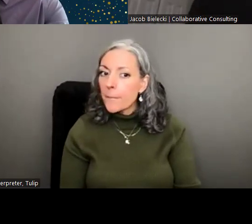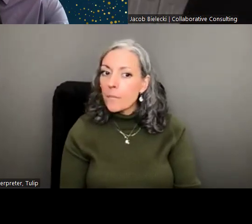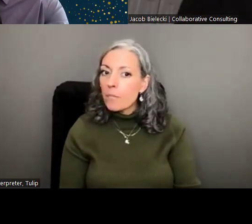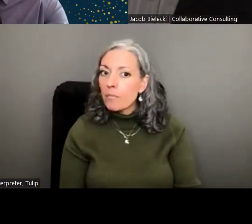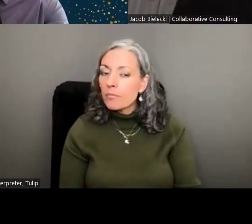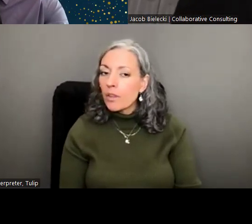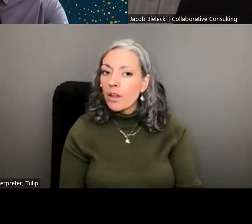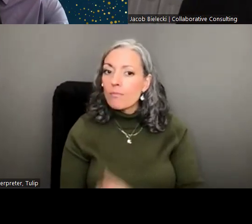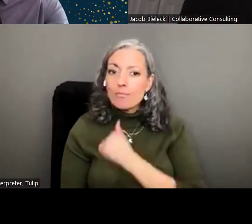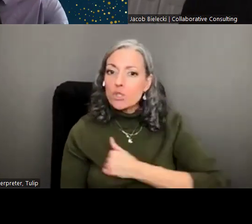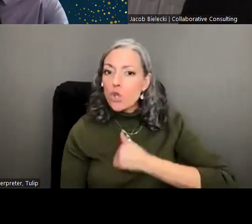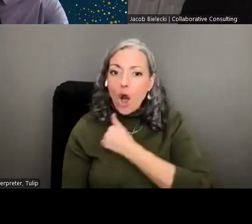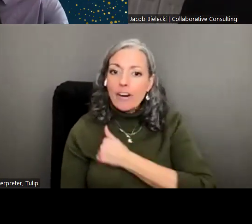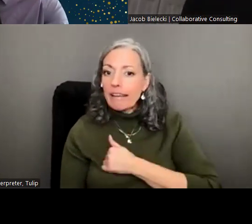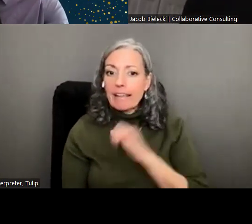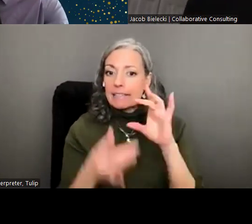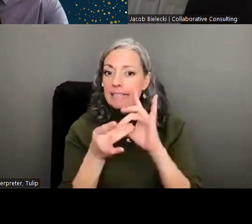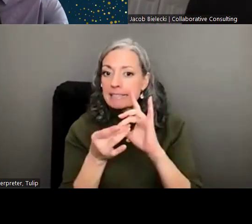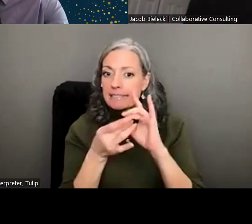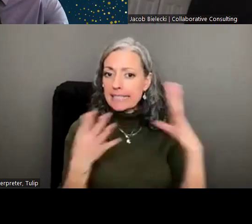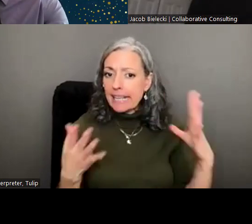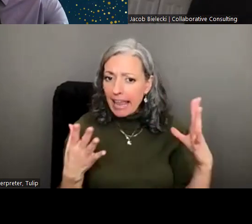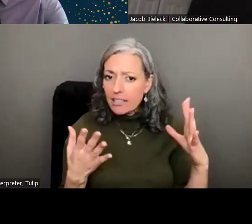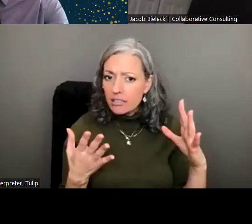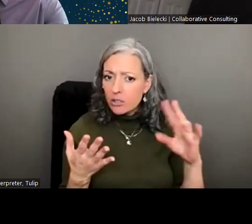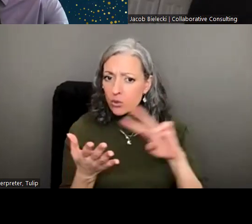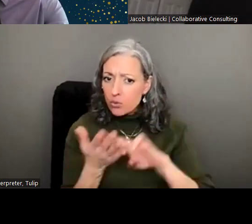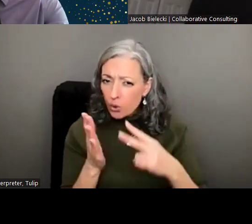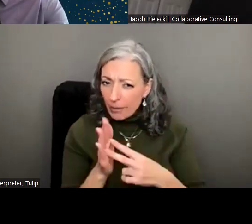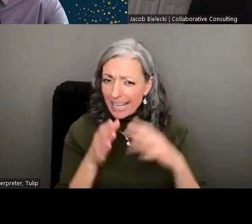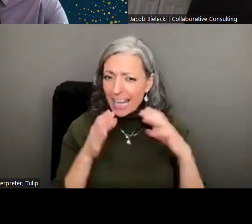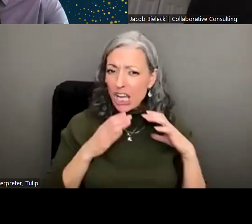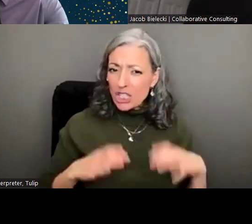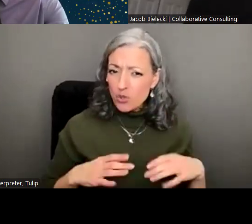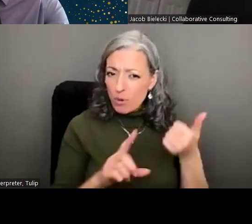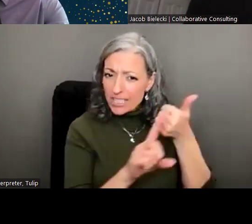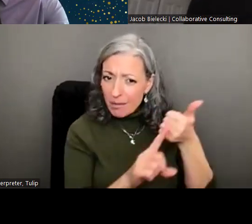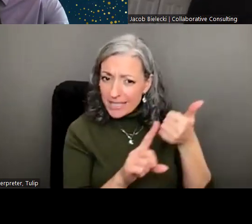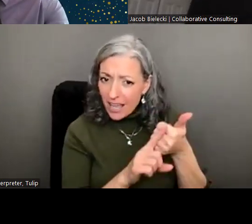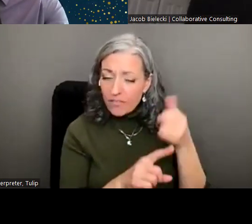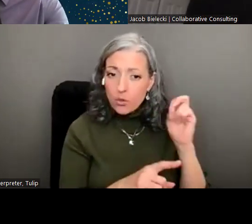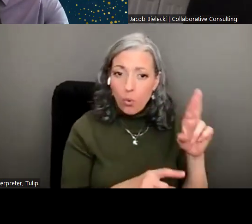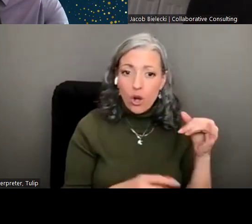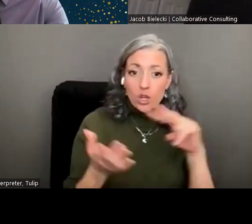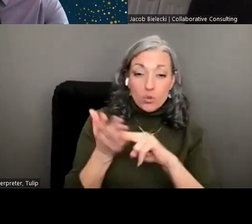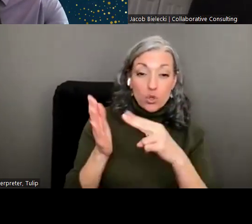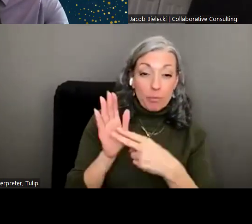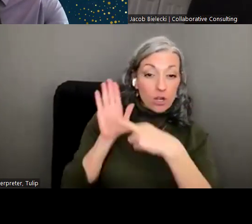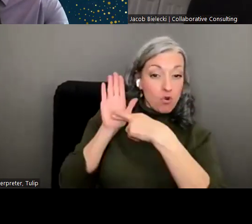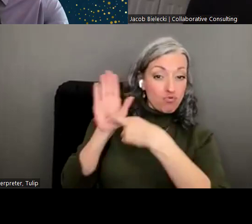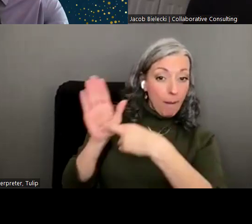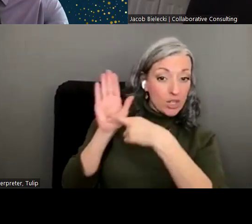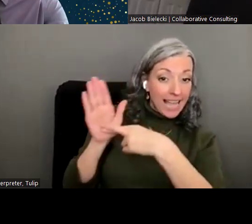I'm sorry, do you mean consumers themselves or representatives of those consumers, be it advocacy